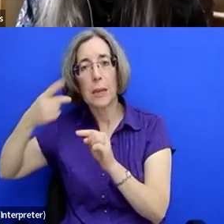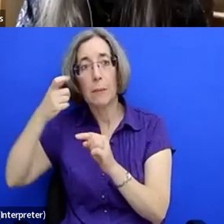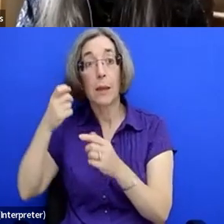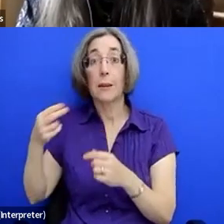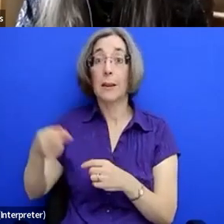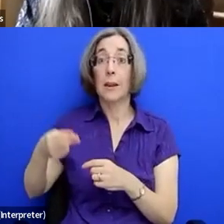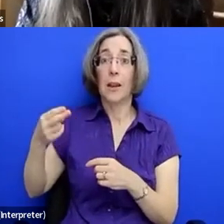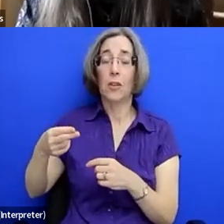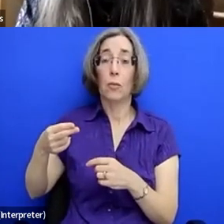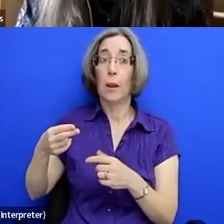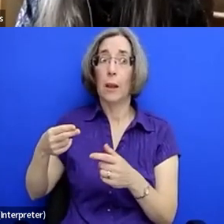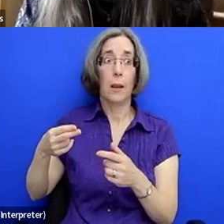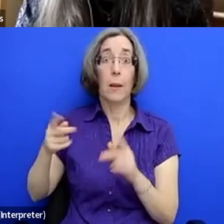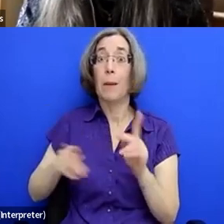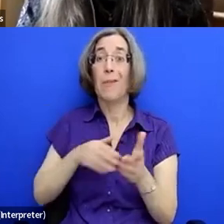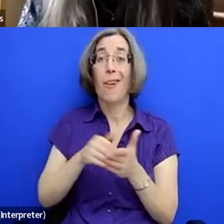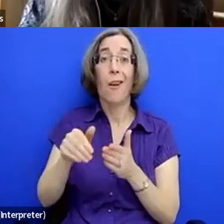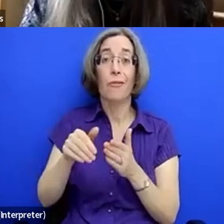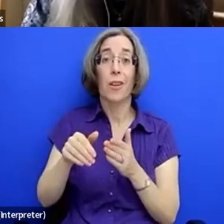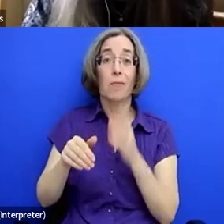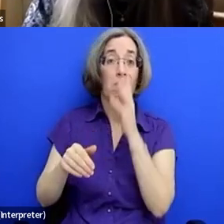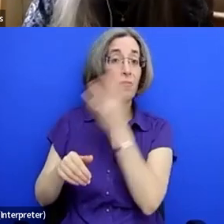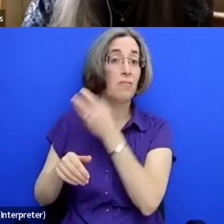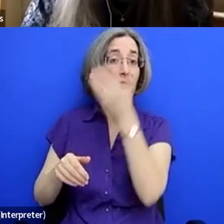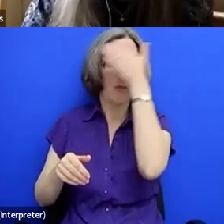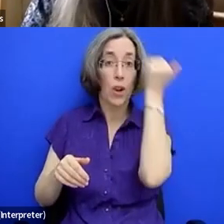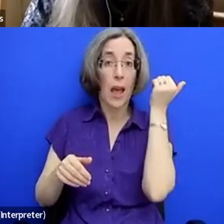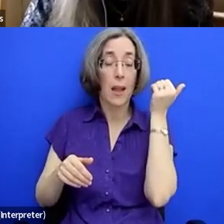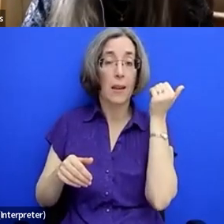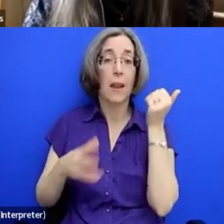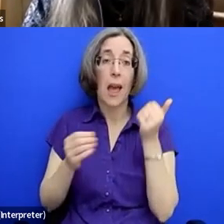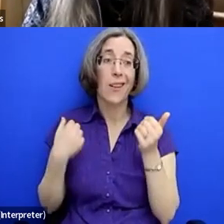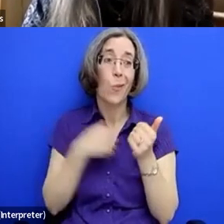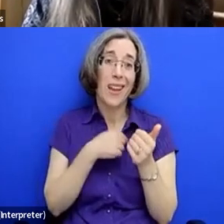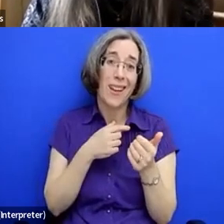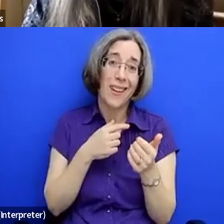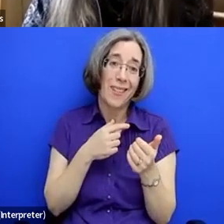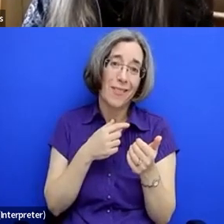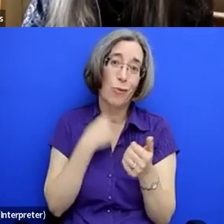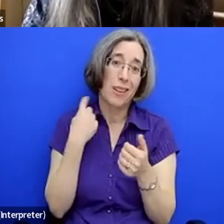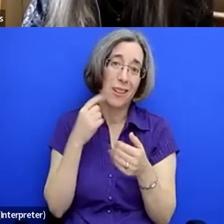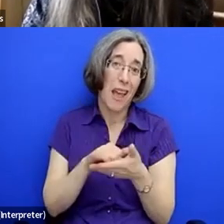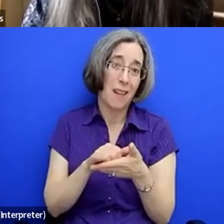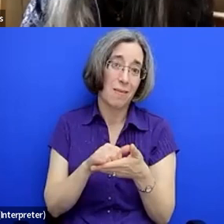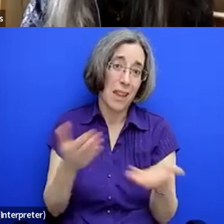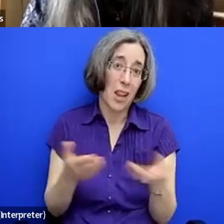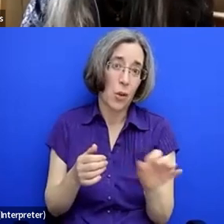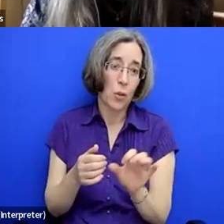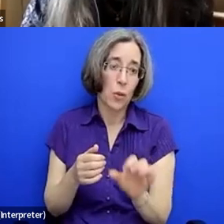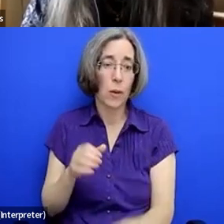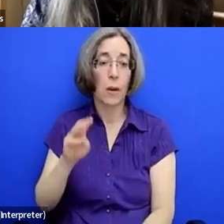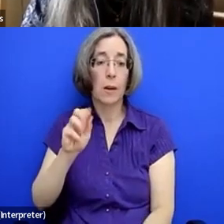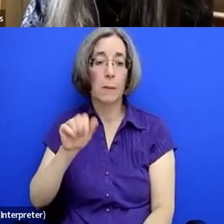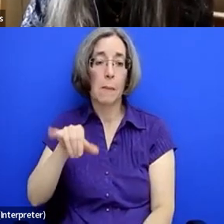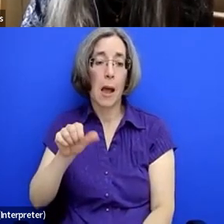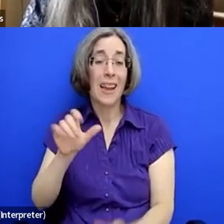very often forgotten, and it's a real danger of that forgetting. I just want to add, Chris, if I